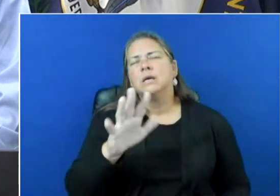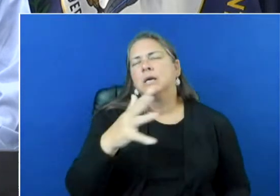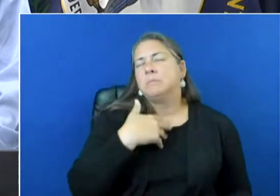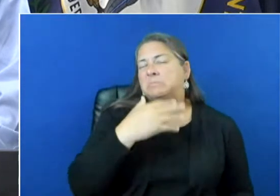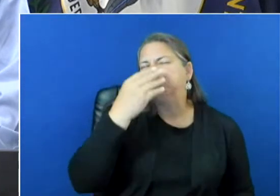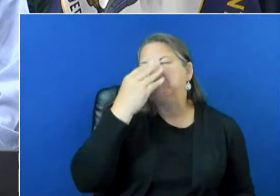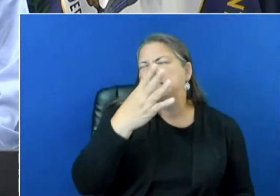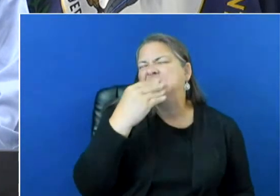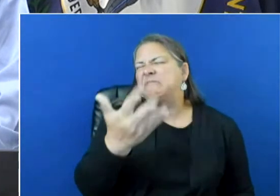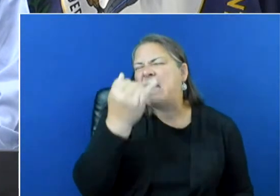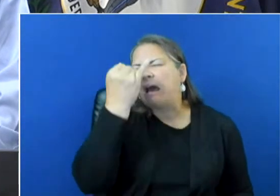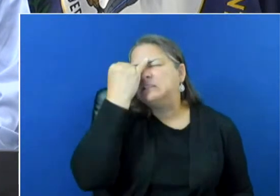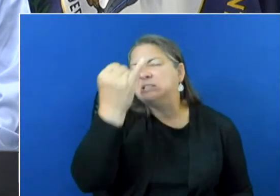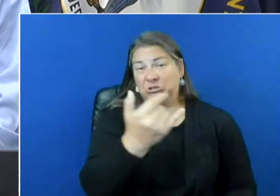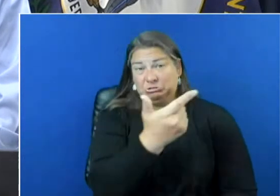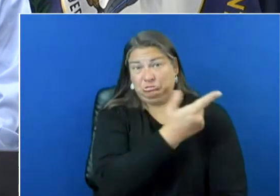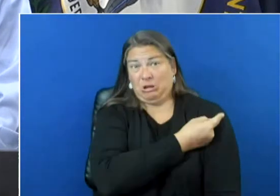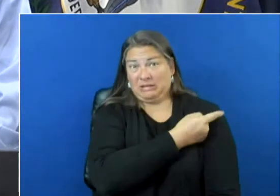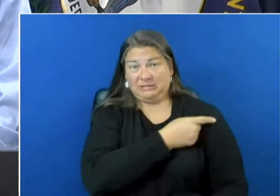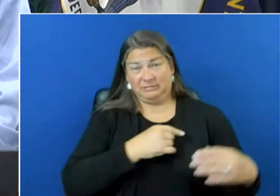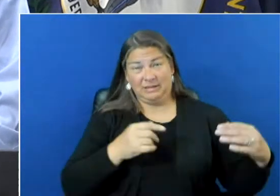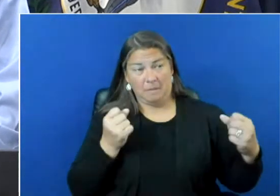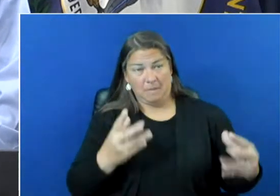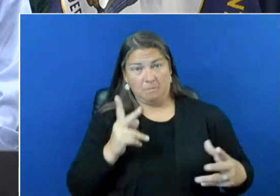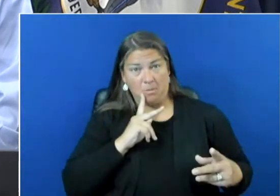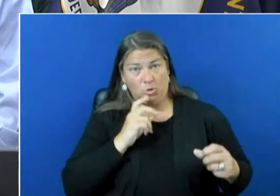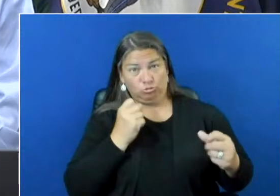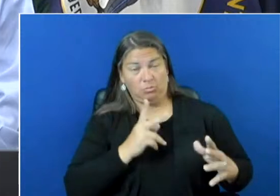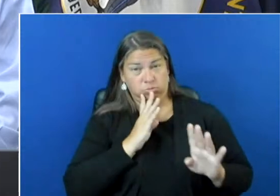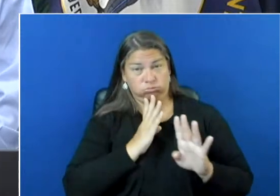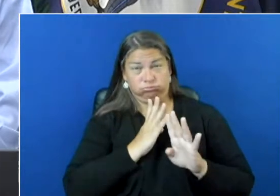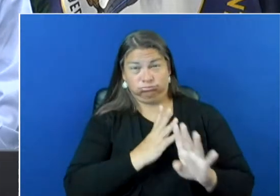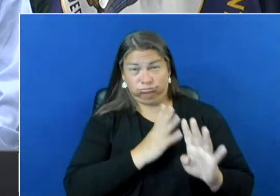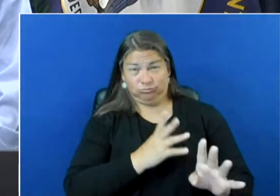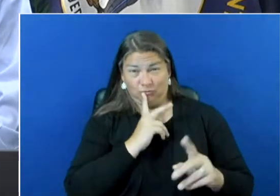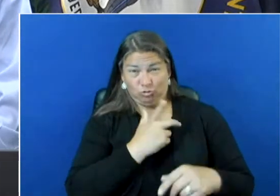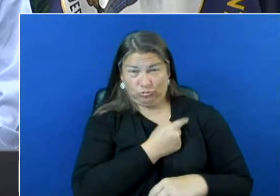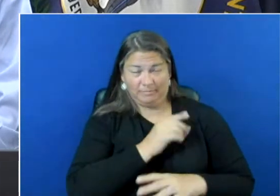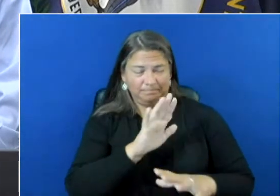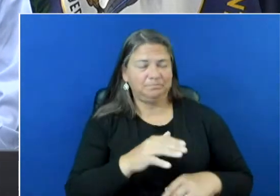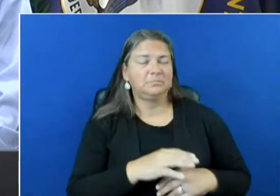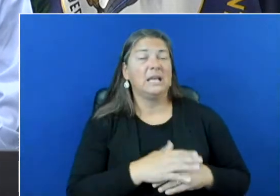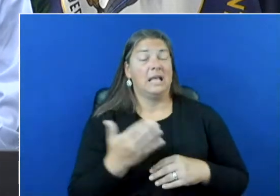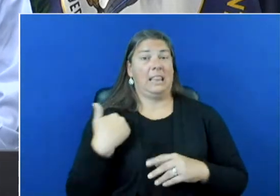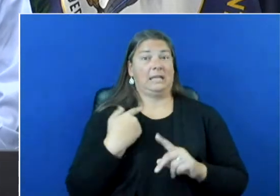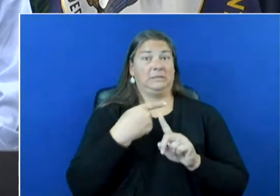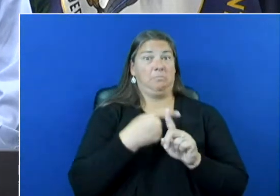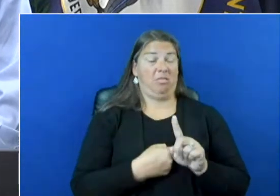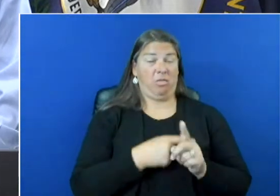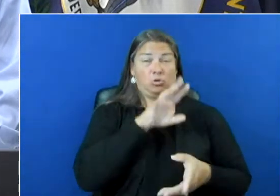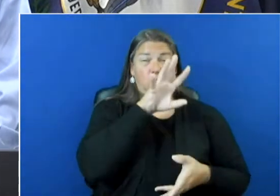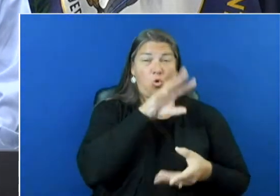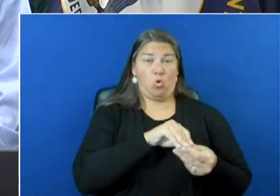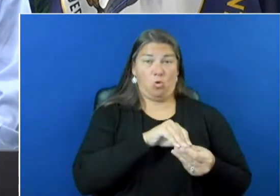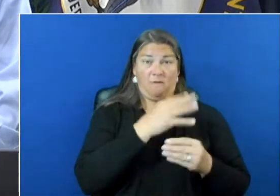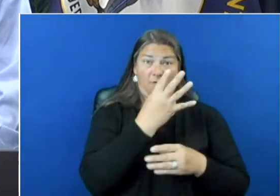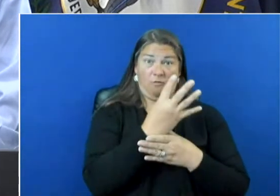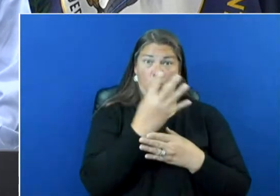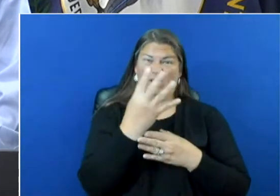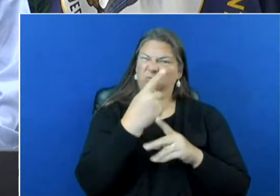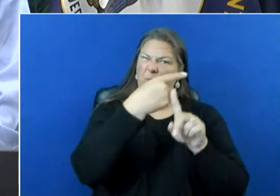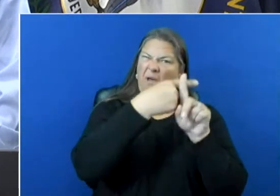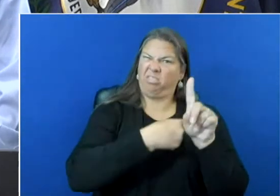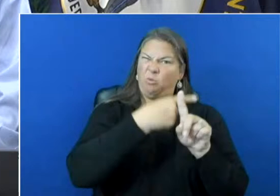means. So in 4 weeks last month, we had 81,000 and change